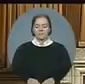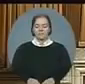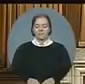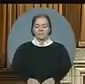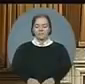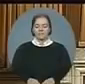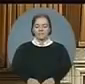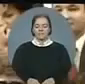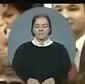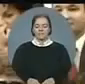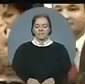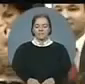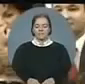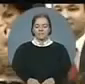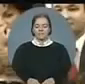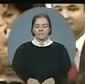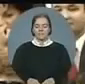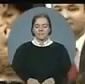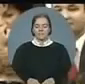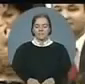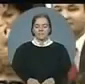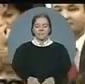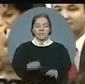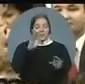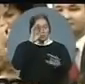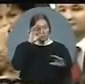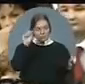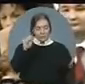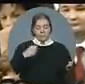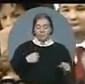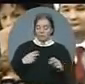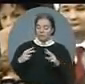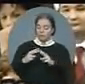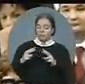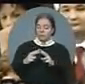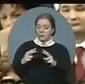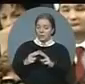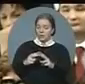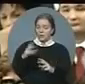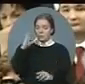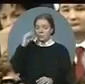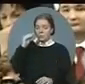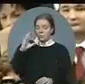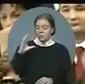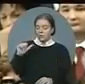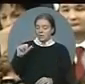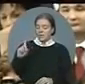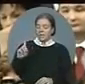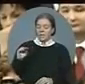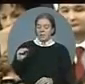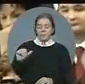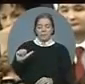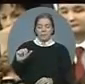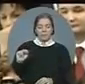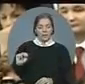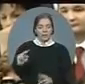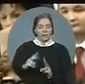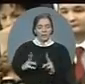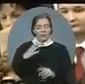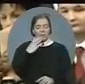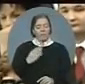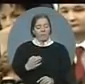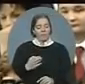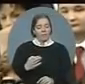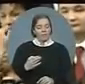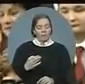Mr. Speaker, I knew Chuck Kahneman very well. He was a fine man who had experienced tremendous tragedy in his life and